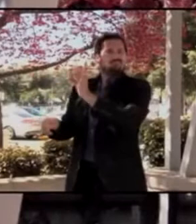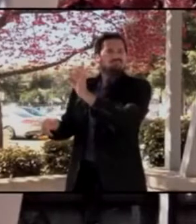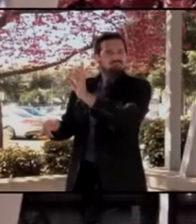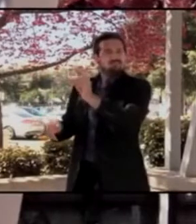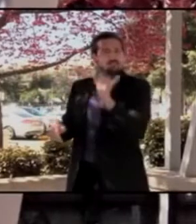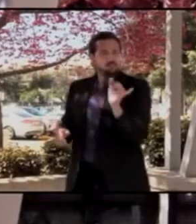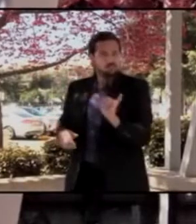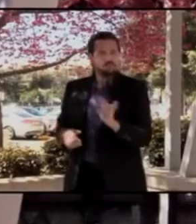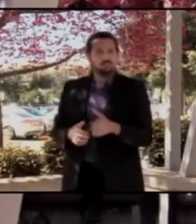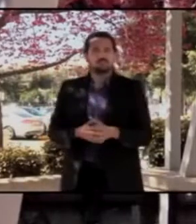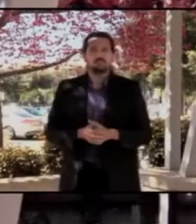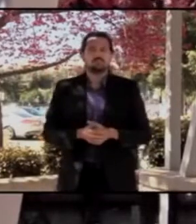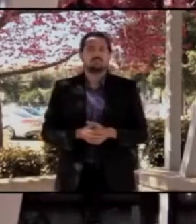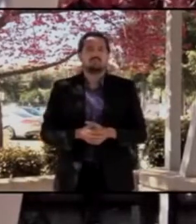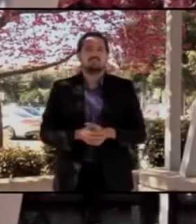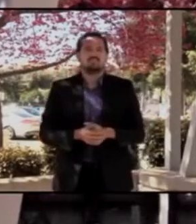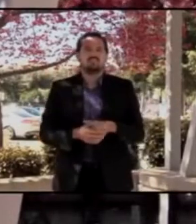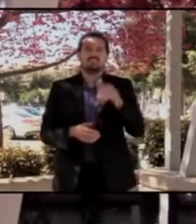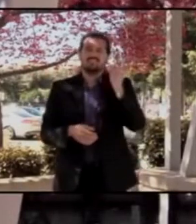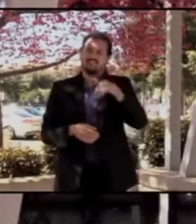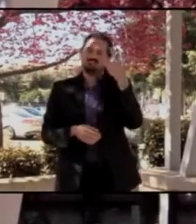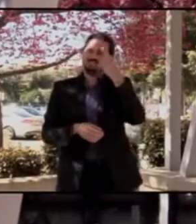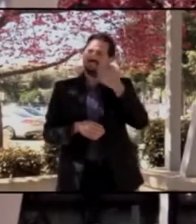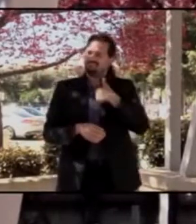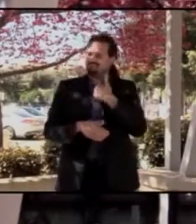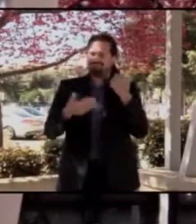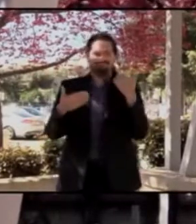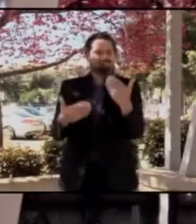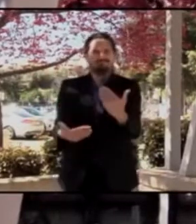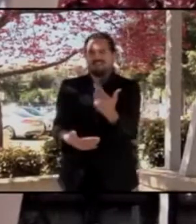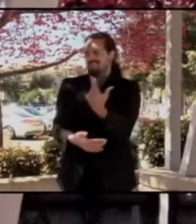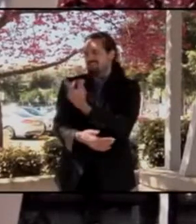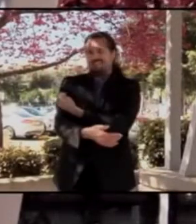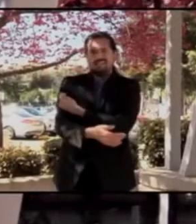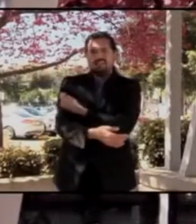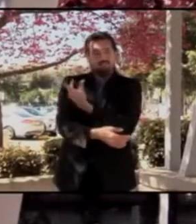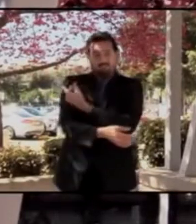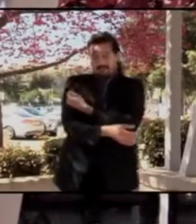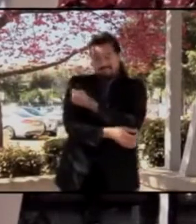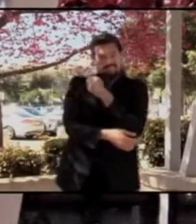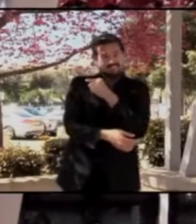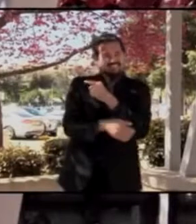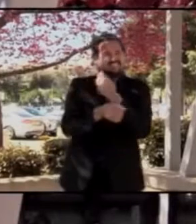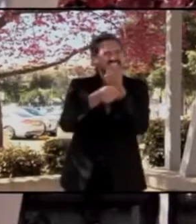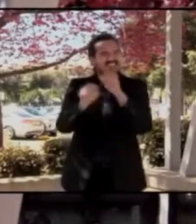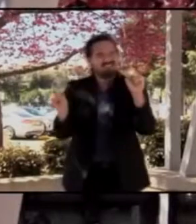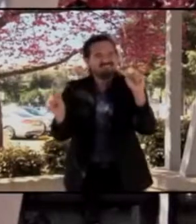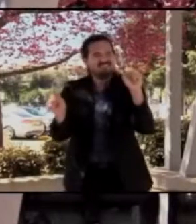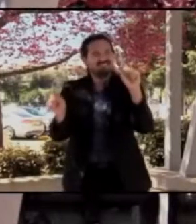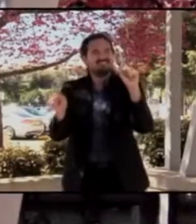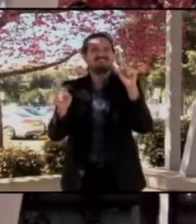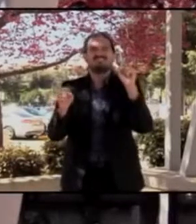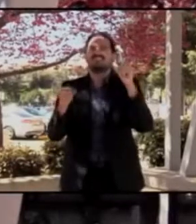are quite safe, incredibly effective, and now widely